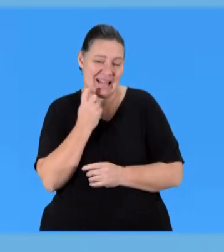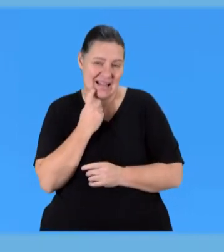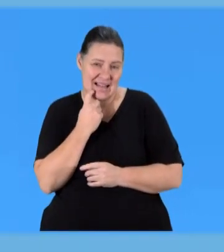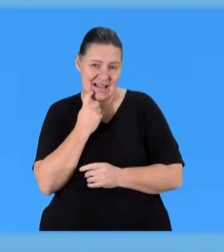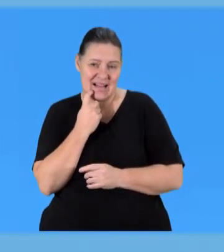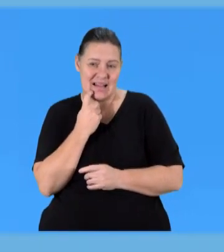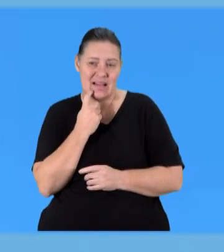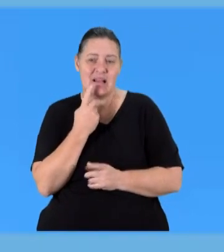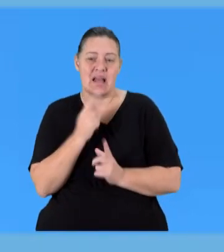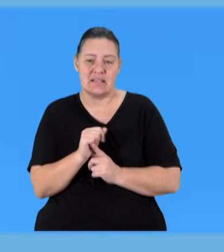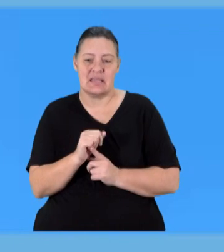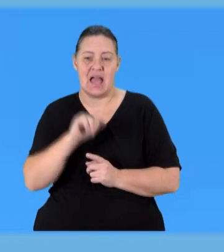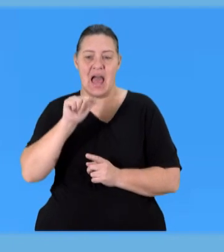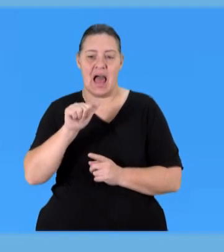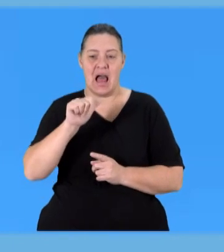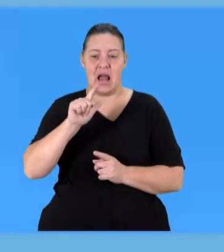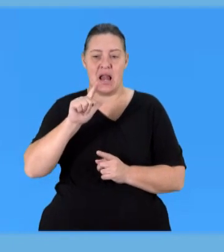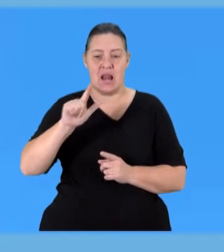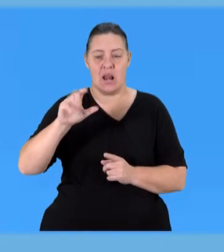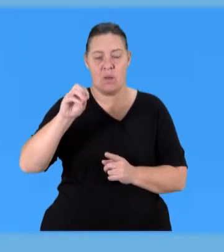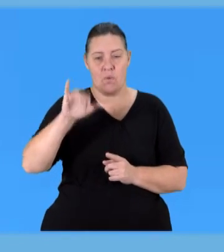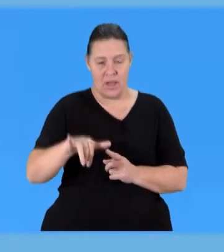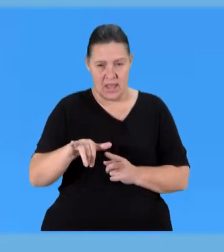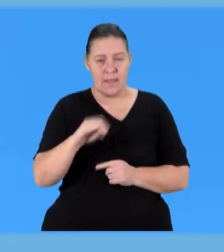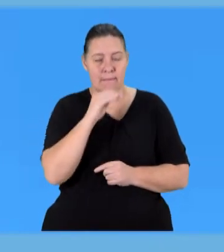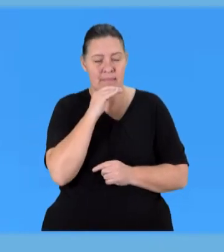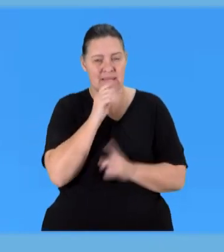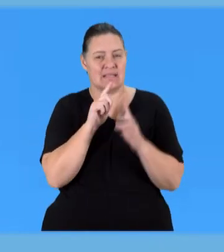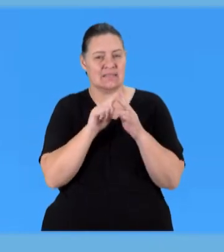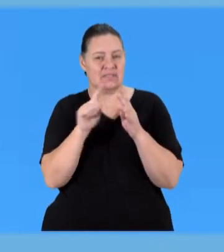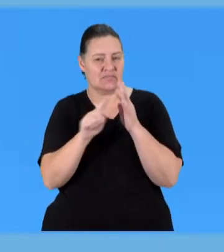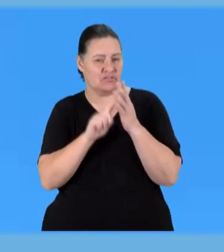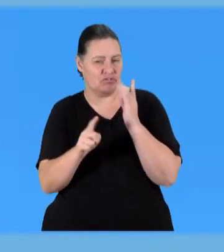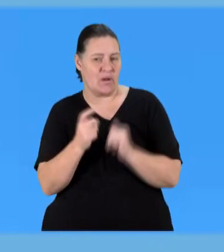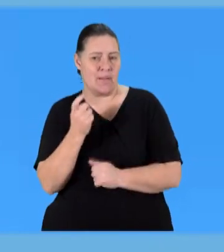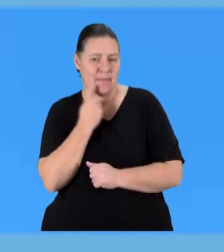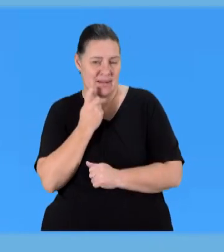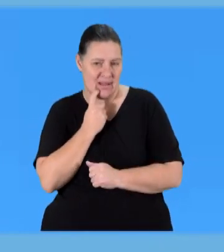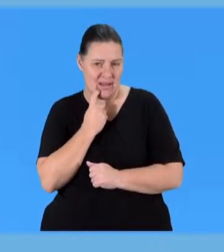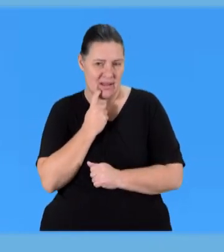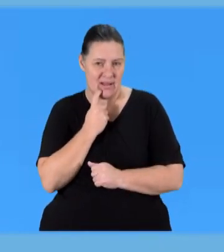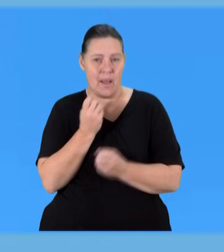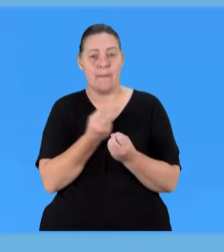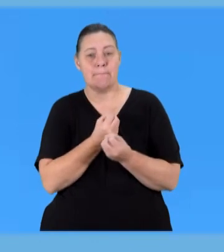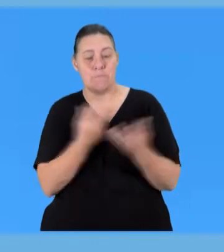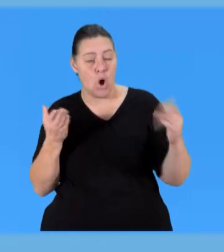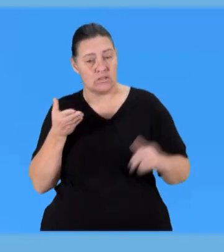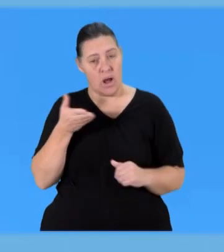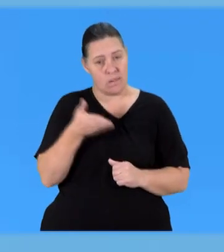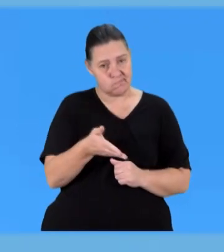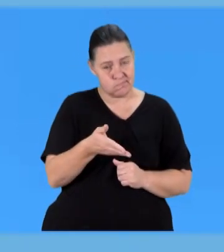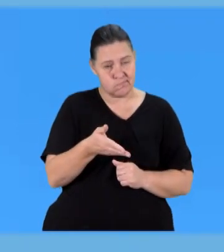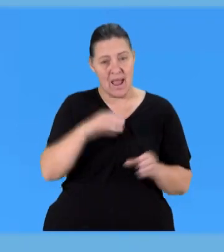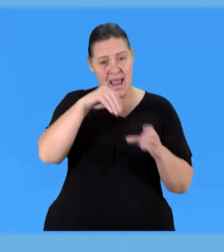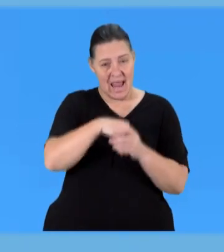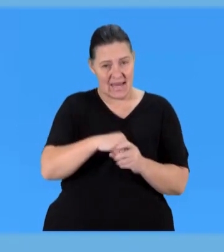steel, it is an alloy, which means that it is made up of different metals, and the most one that